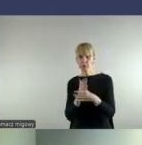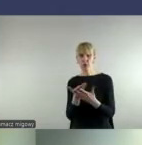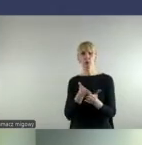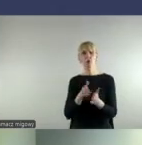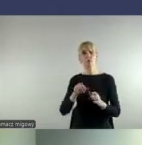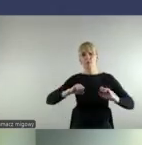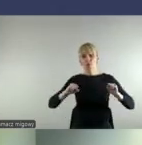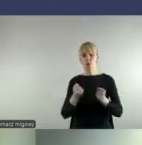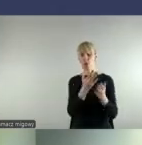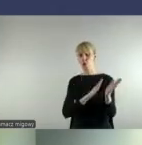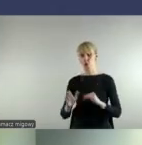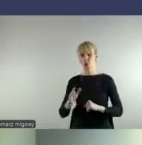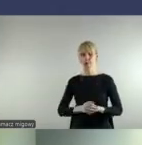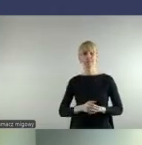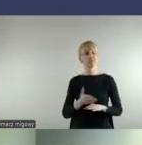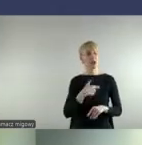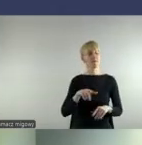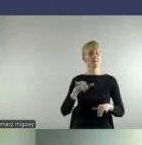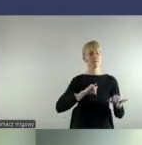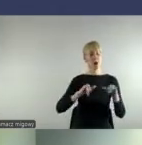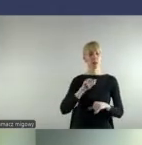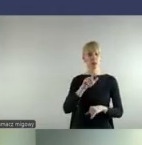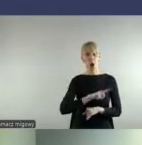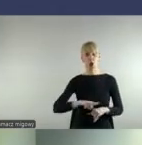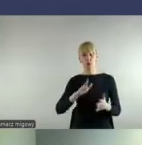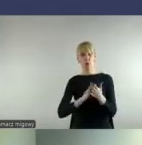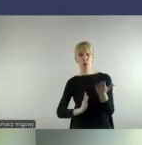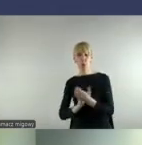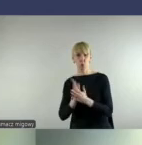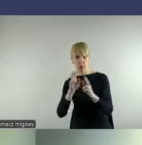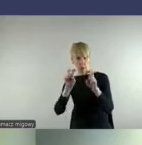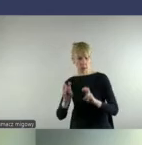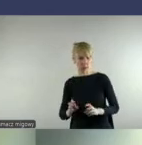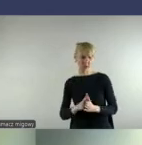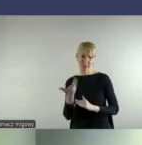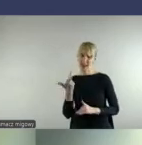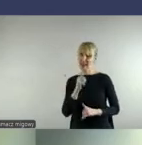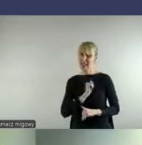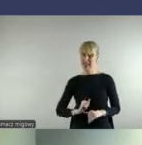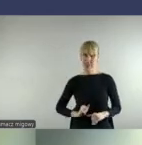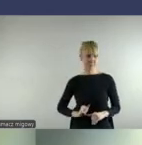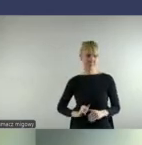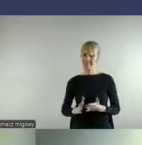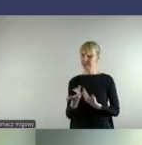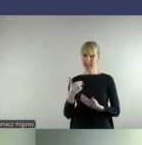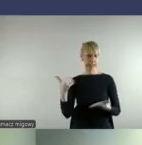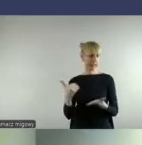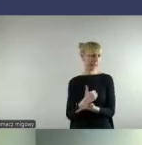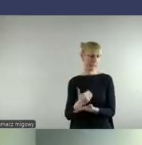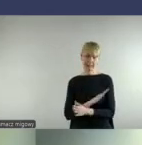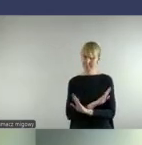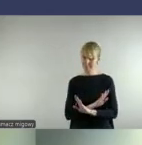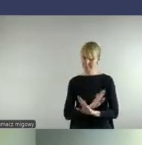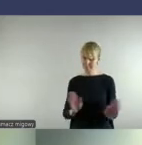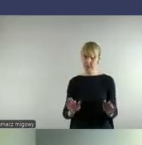the municipalities and the emergency services can't do it alone, and they depend on the robust citizens and the